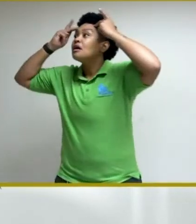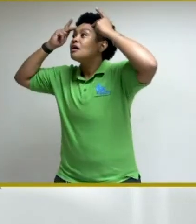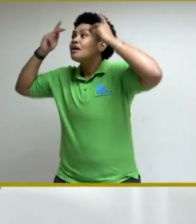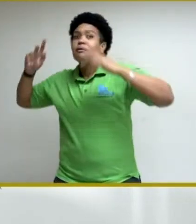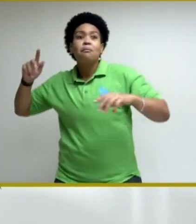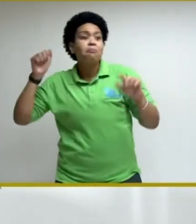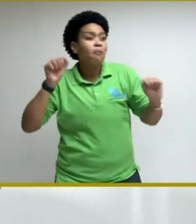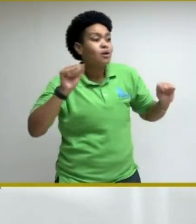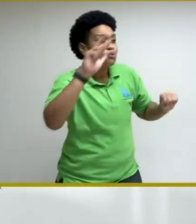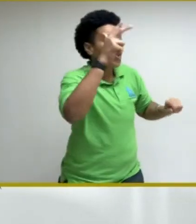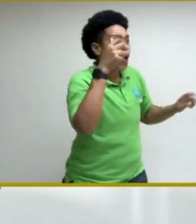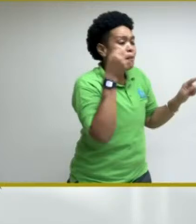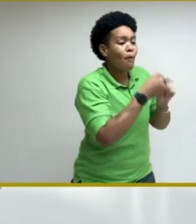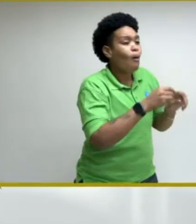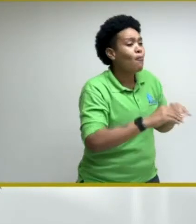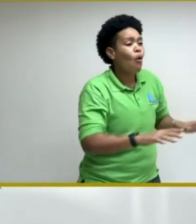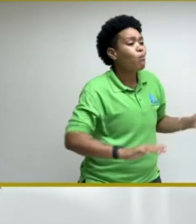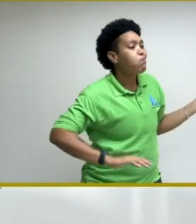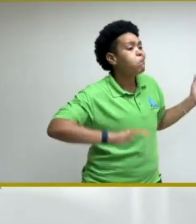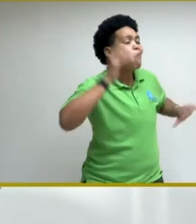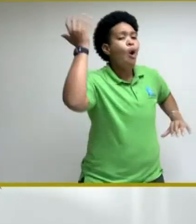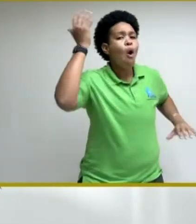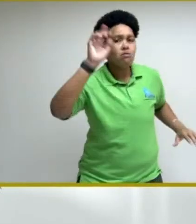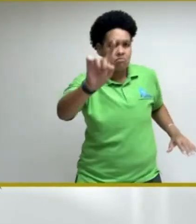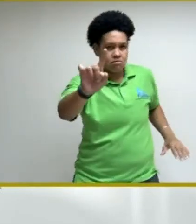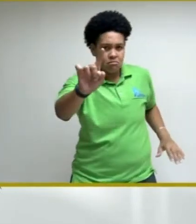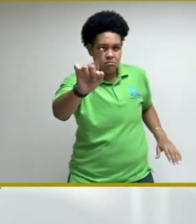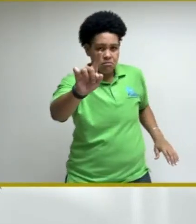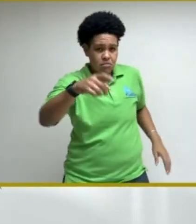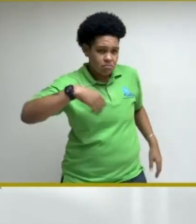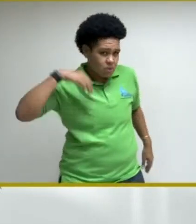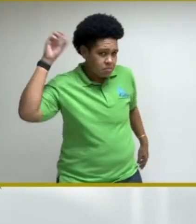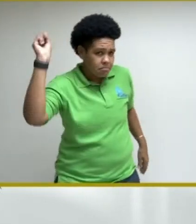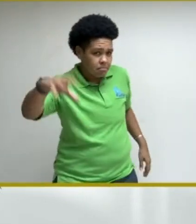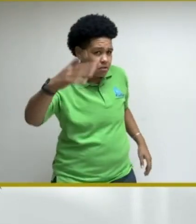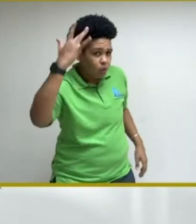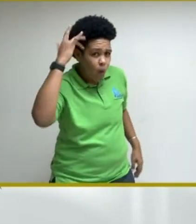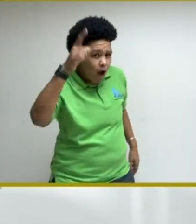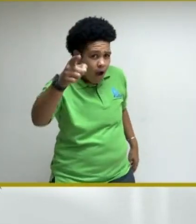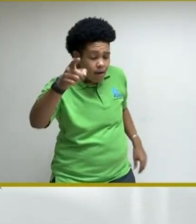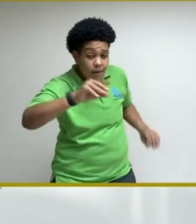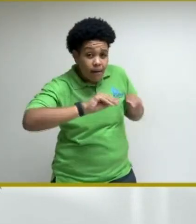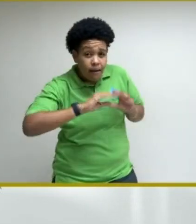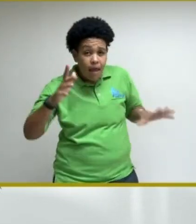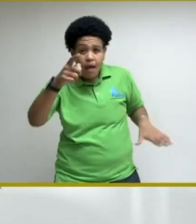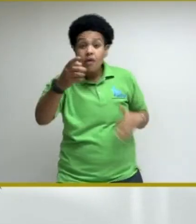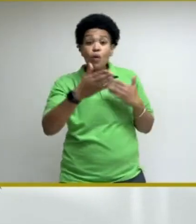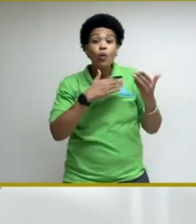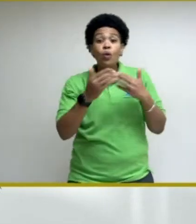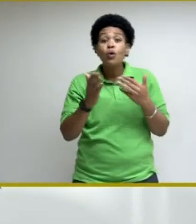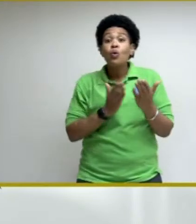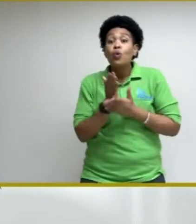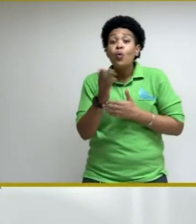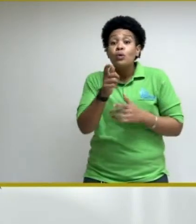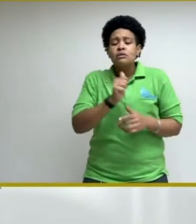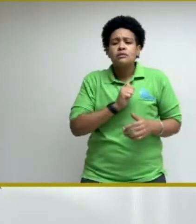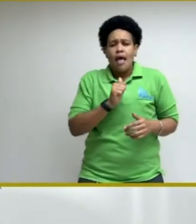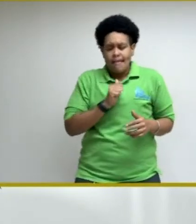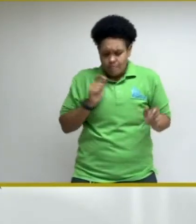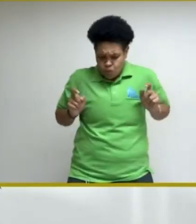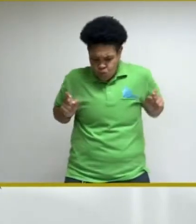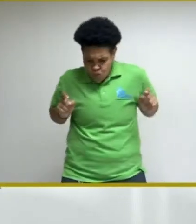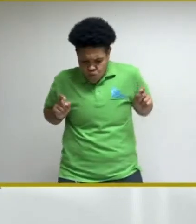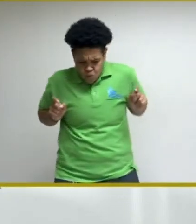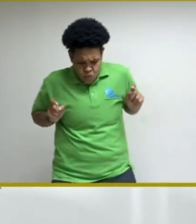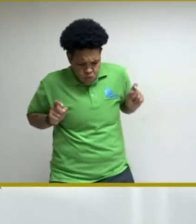population. But I think the narrative must be very clear that whether it is through self-regulation or